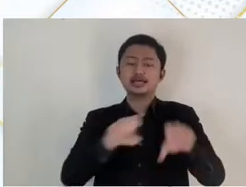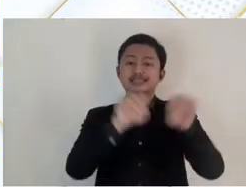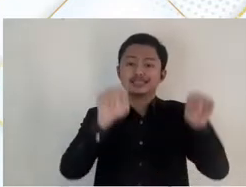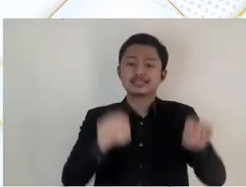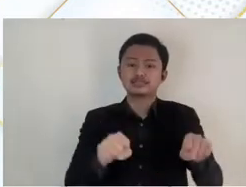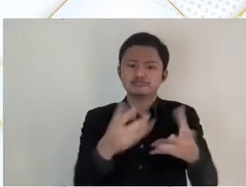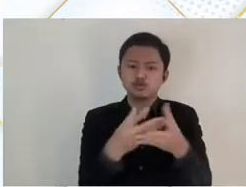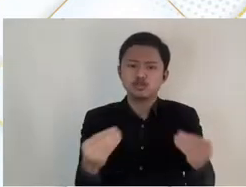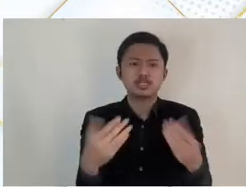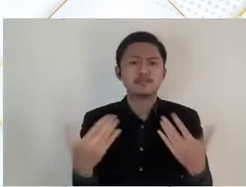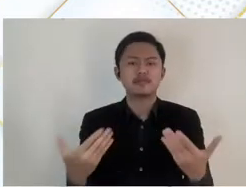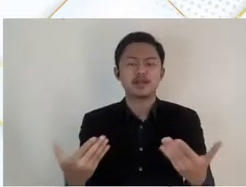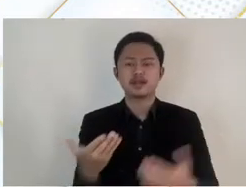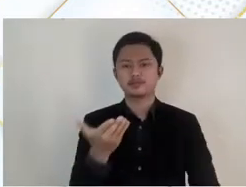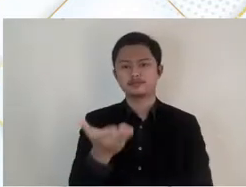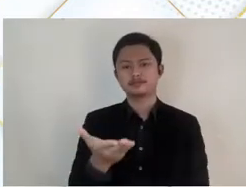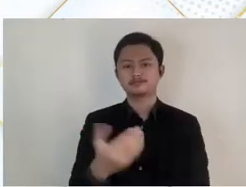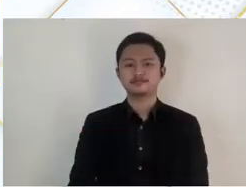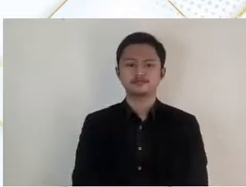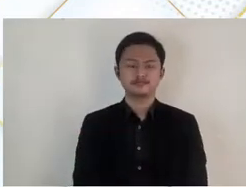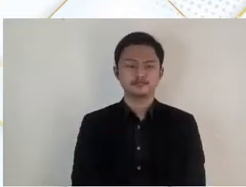it?